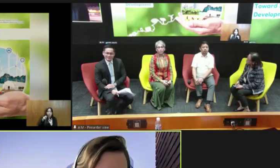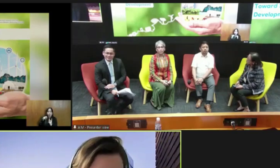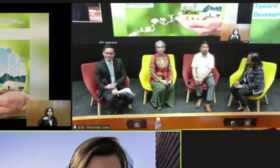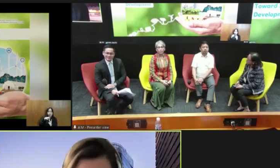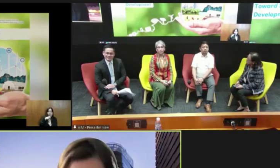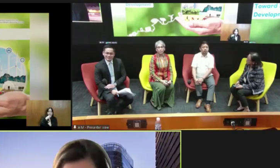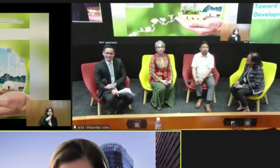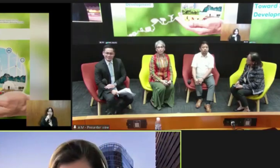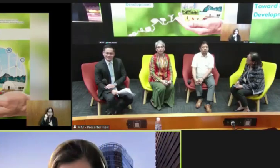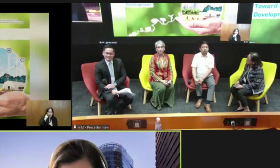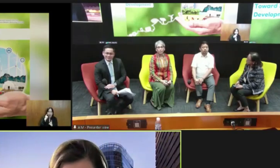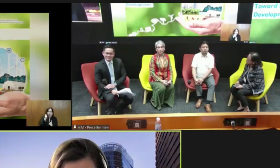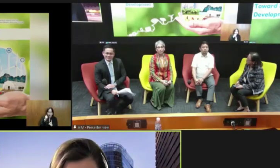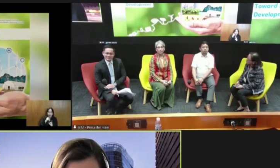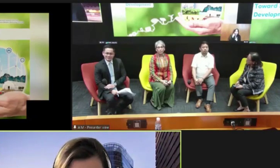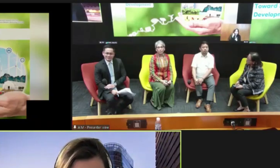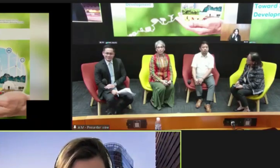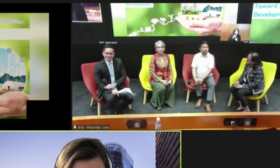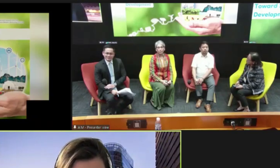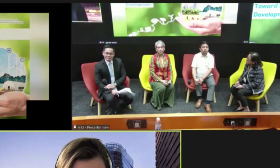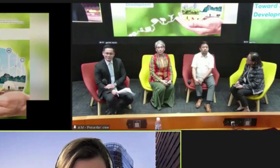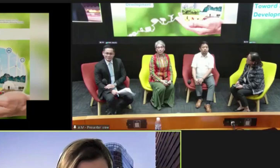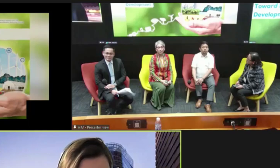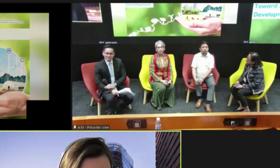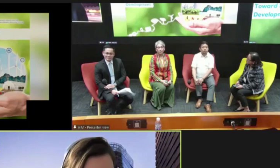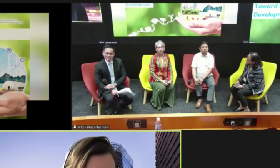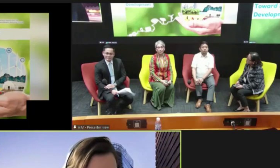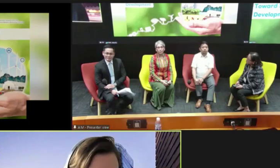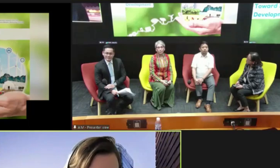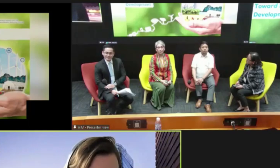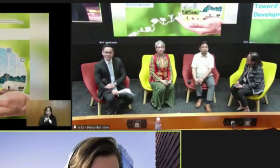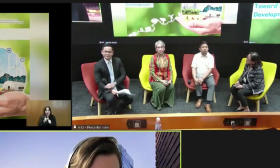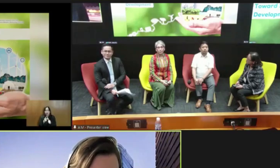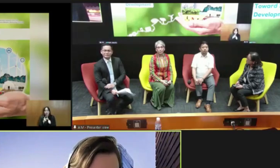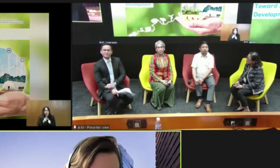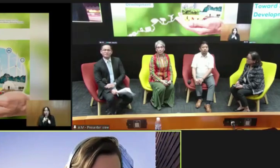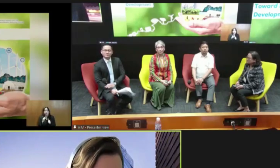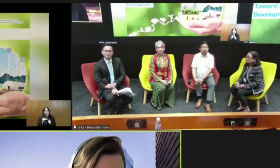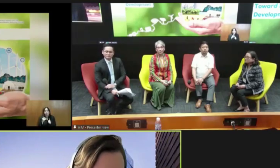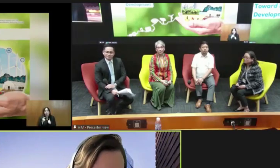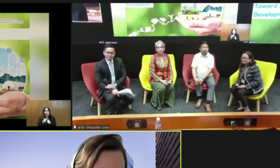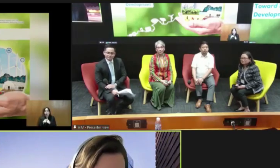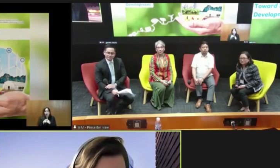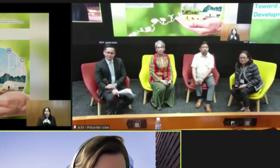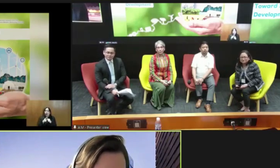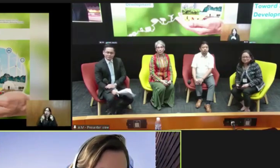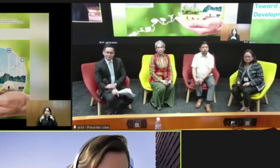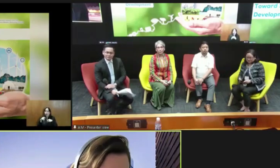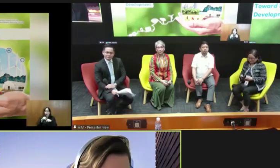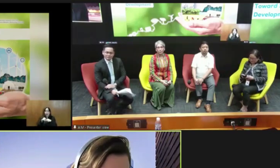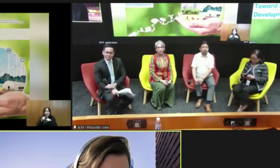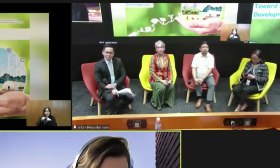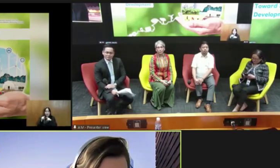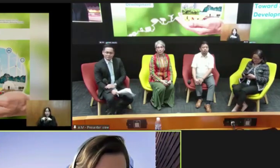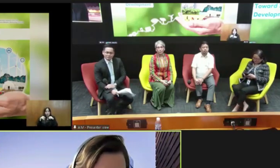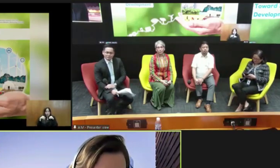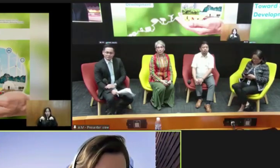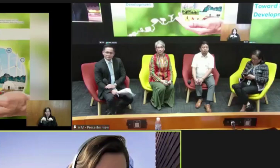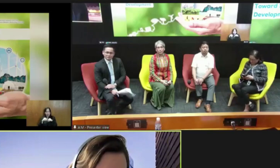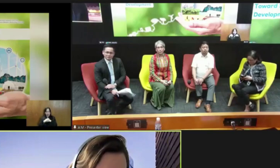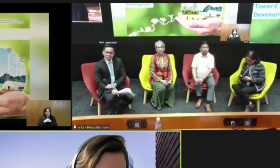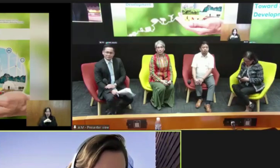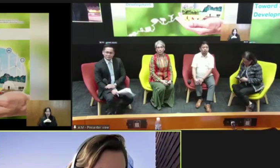kind of thinking about how this transition plays out in the labor market. So ensuring that, yes,